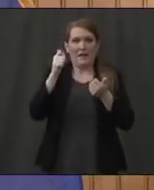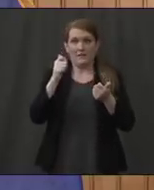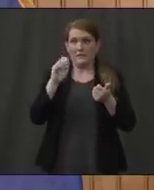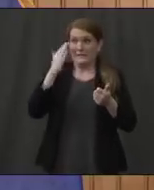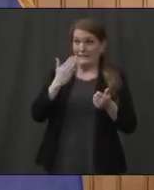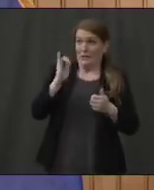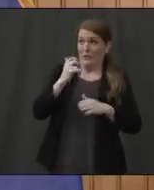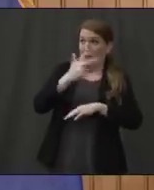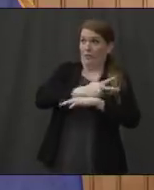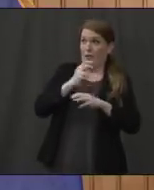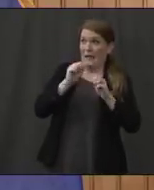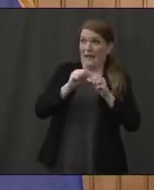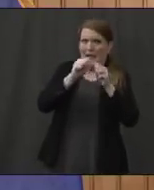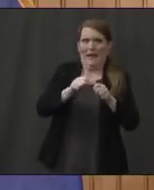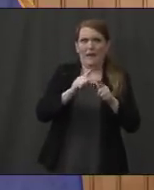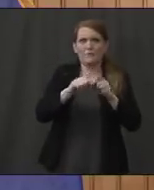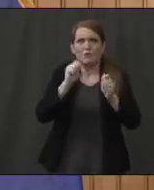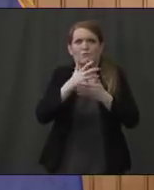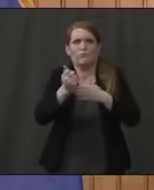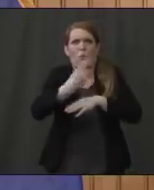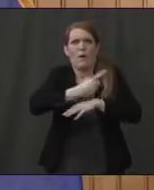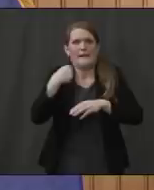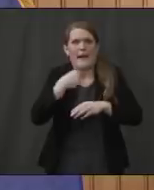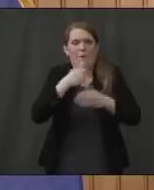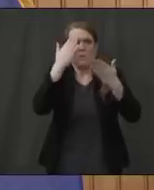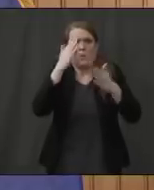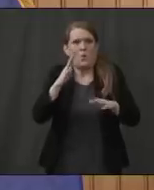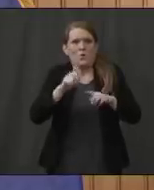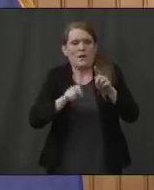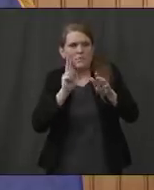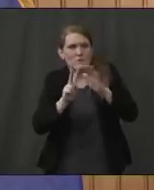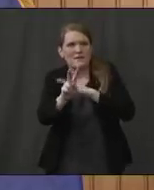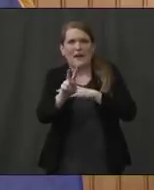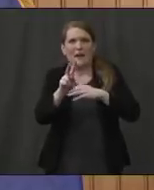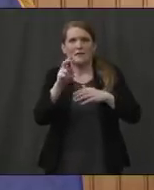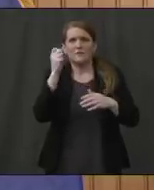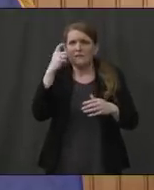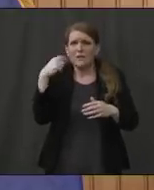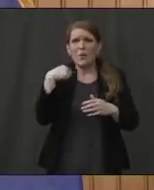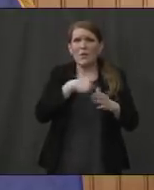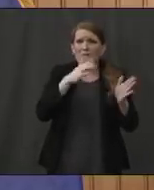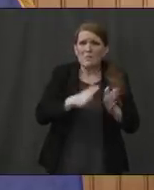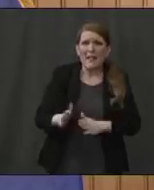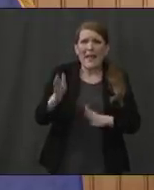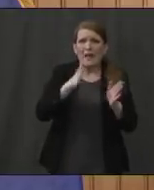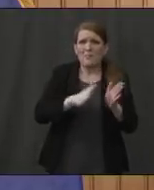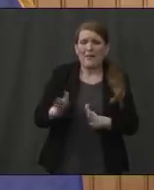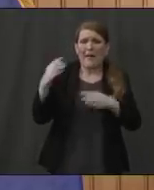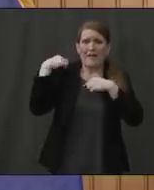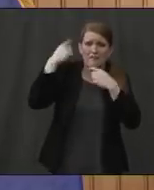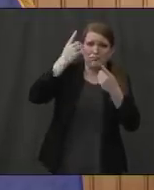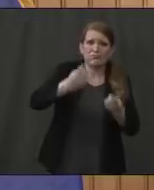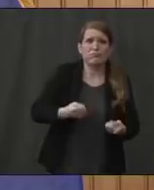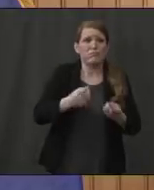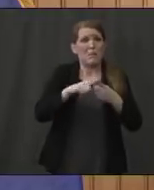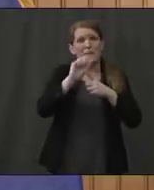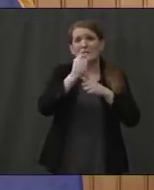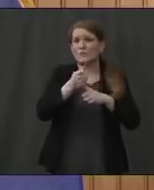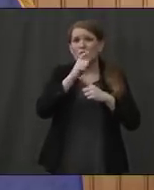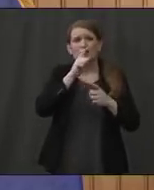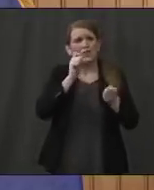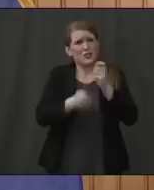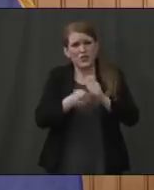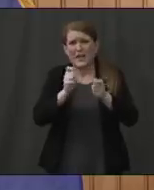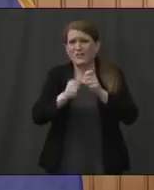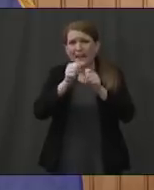make that judgment. So we're very careful about saying what we got. We planned ahead for this very thoughtfully, but the situation is changing on the ground by